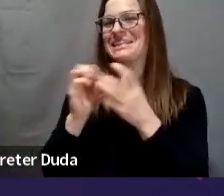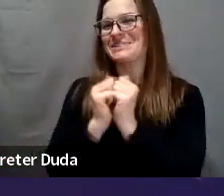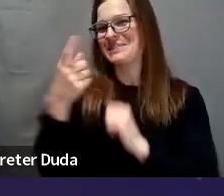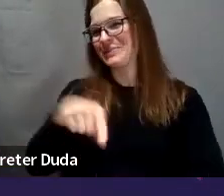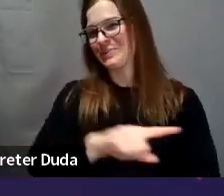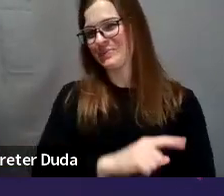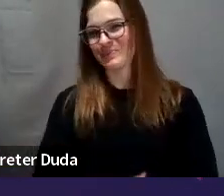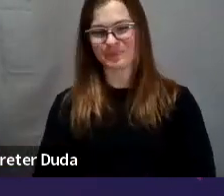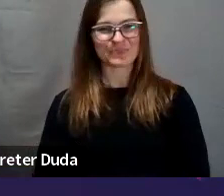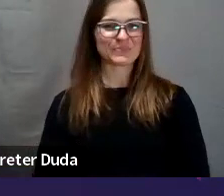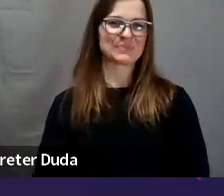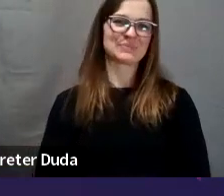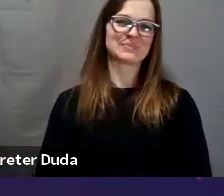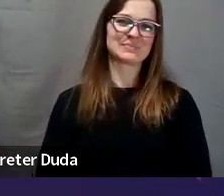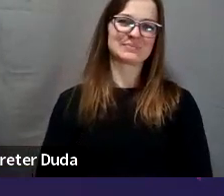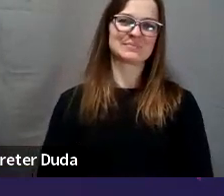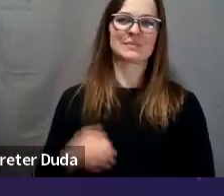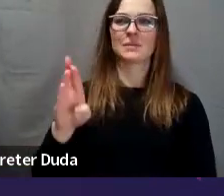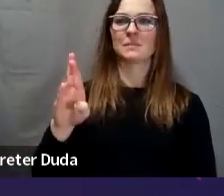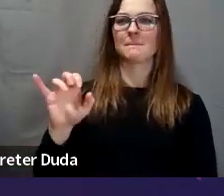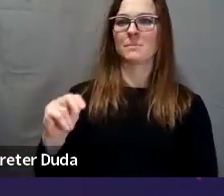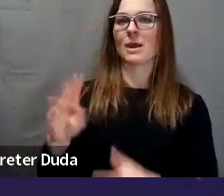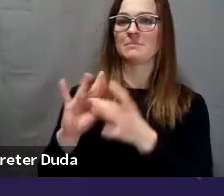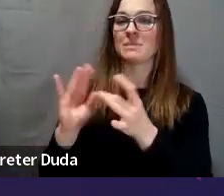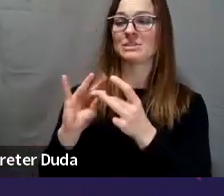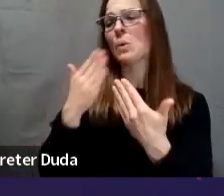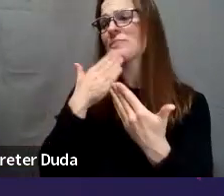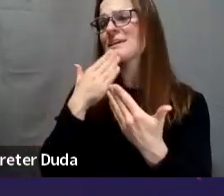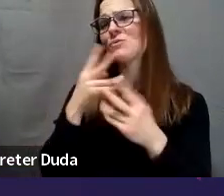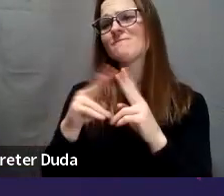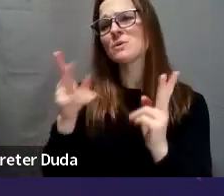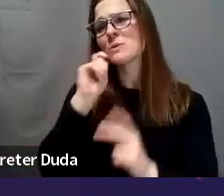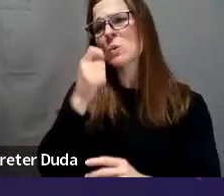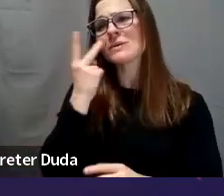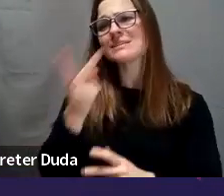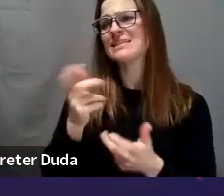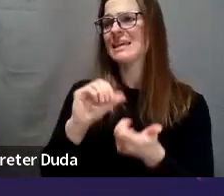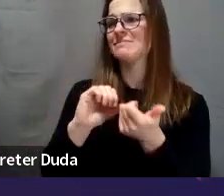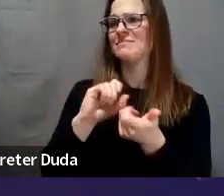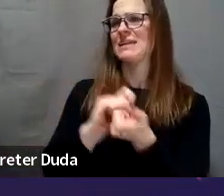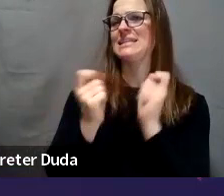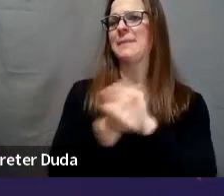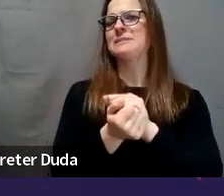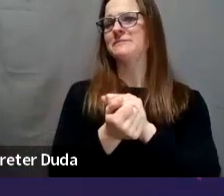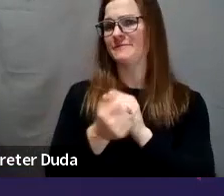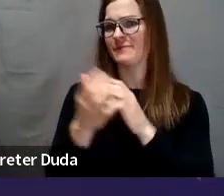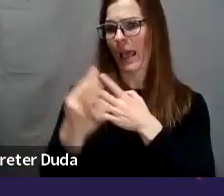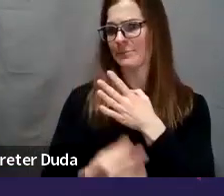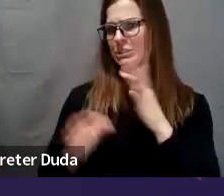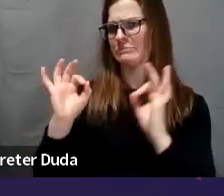those ways. Yep. And then Brian says, thank you. Very cool to see the adaptive options.